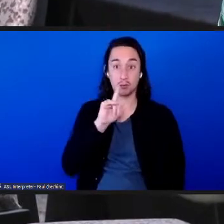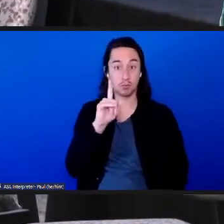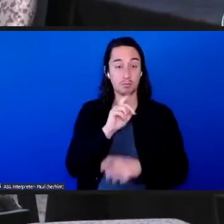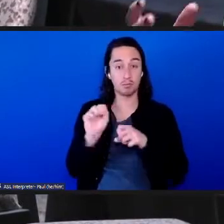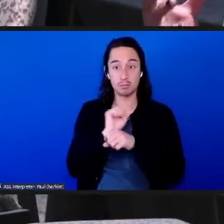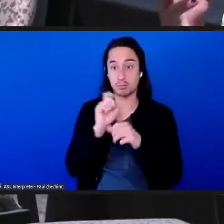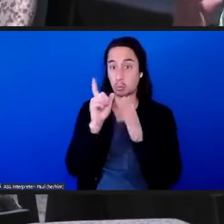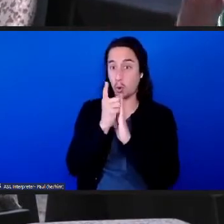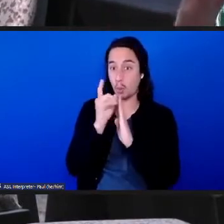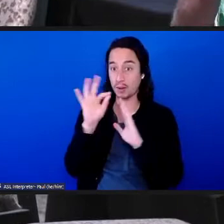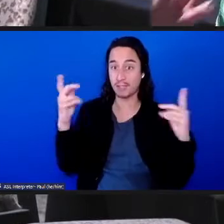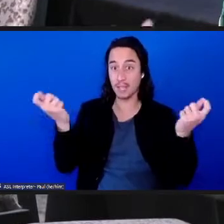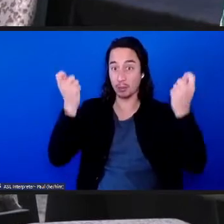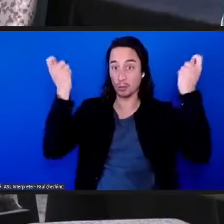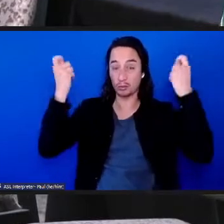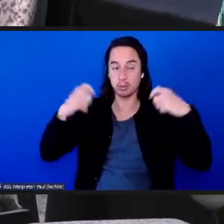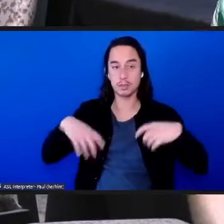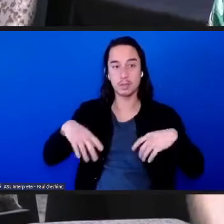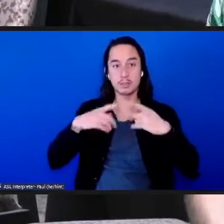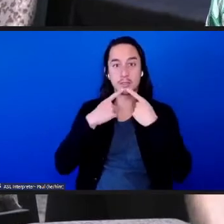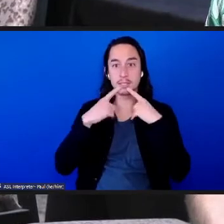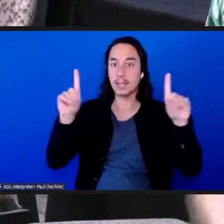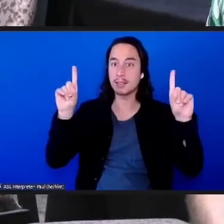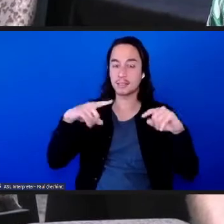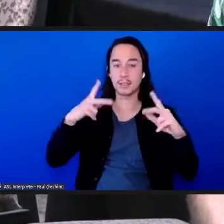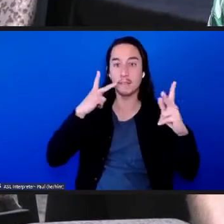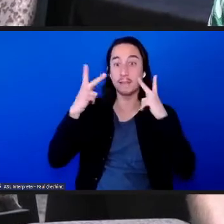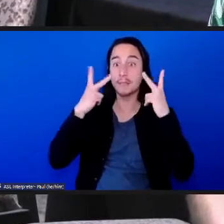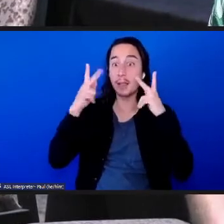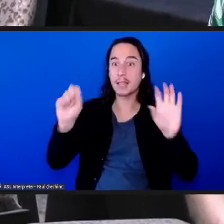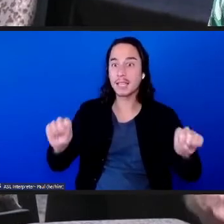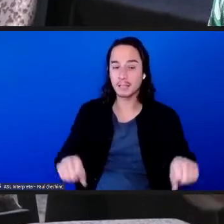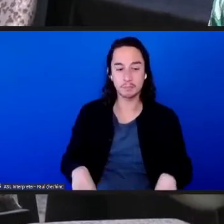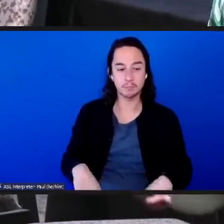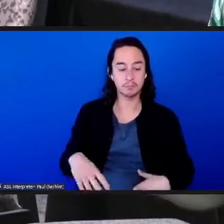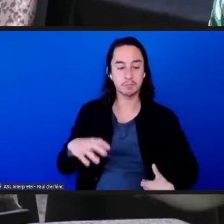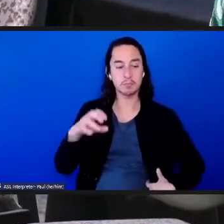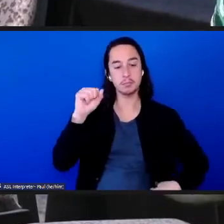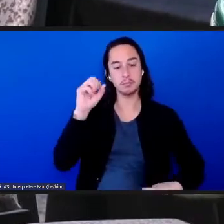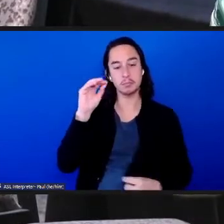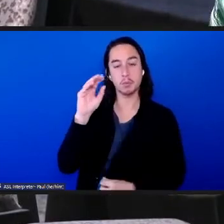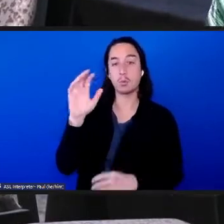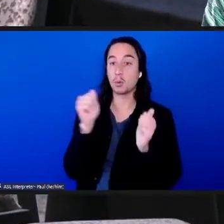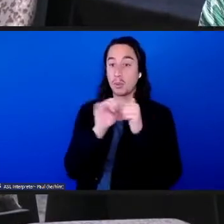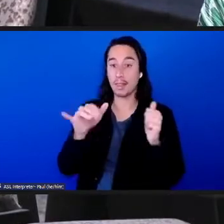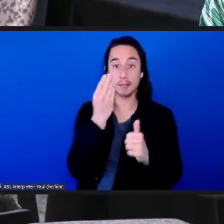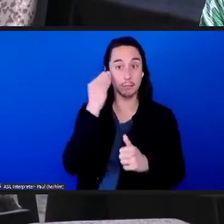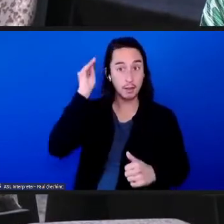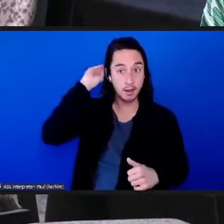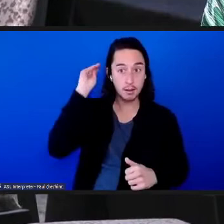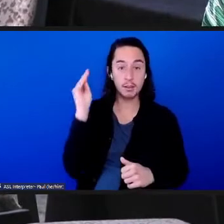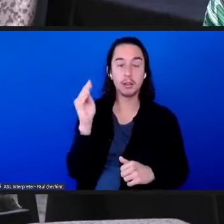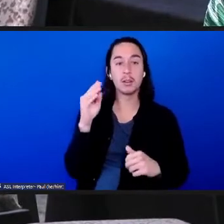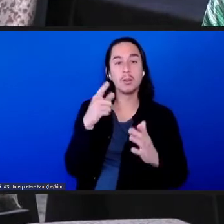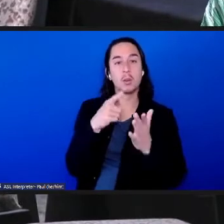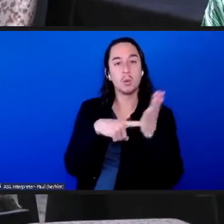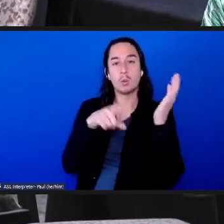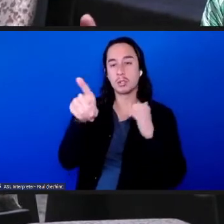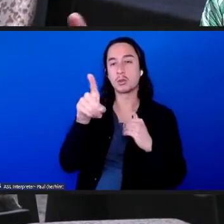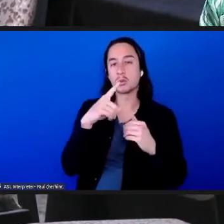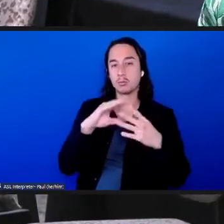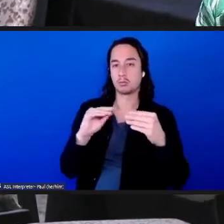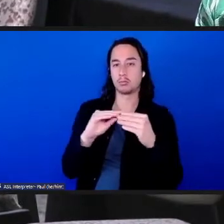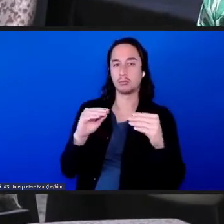and success and visibility. So with that in mind, and what you've sort of said sort